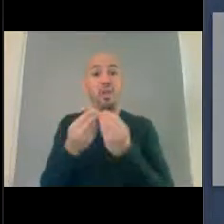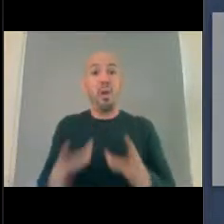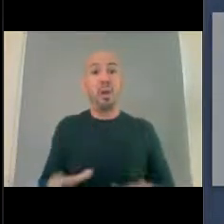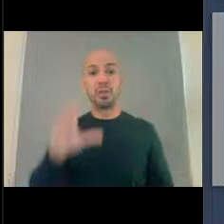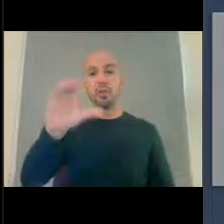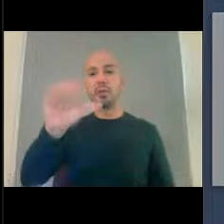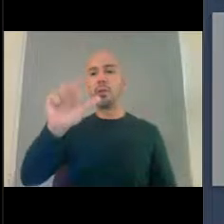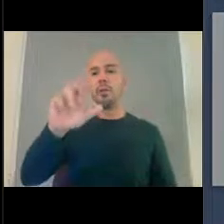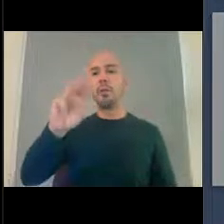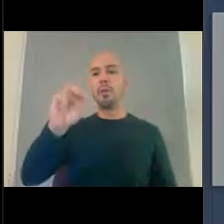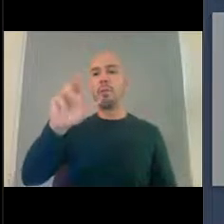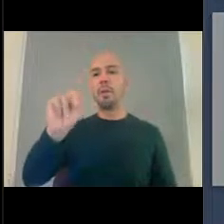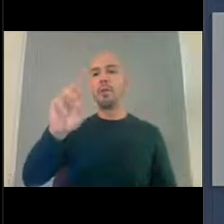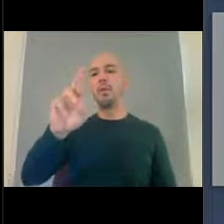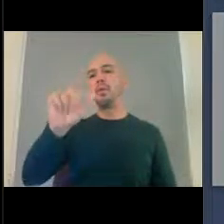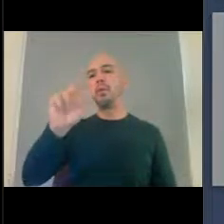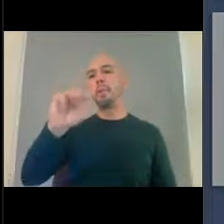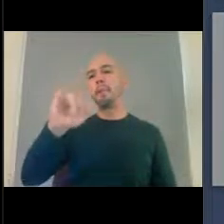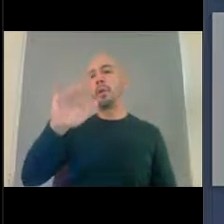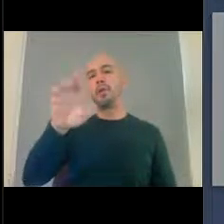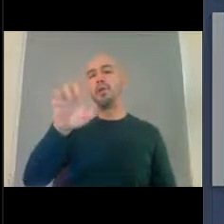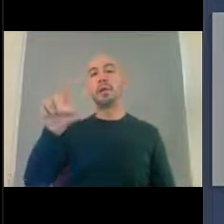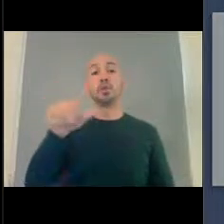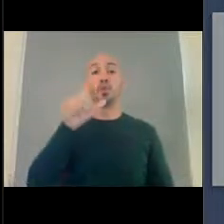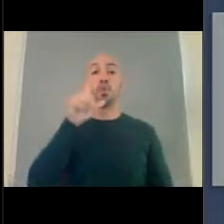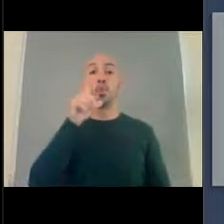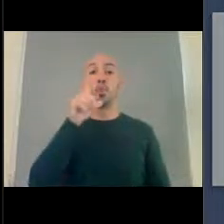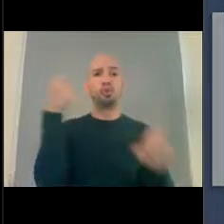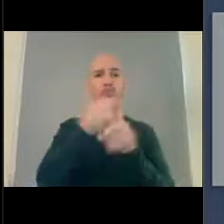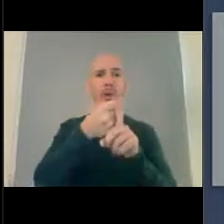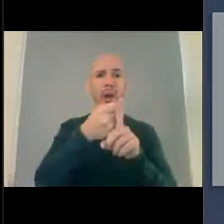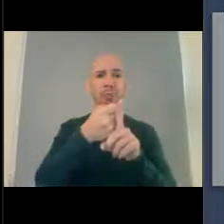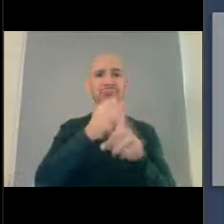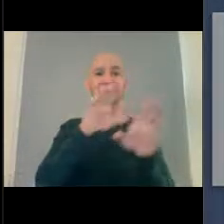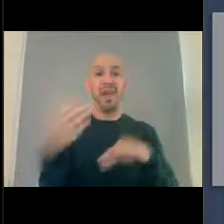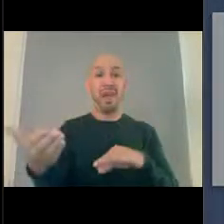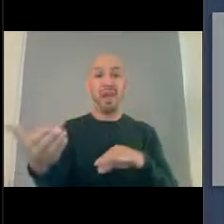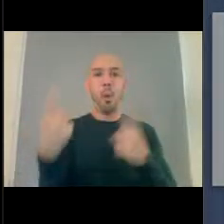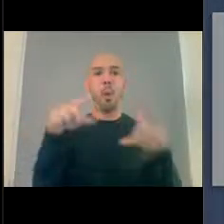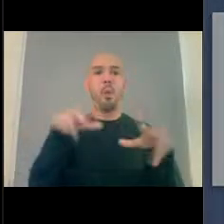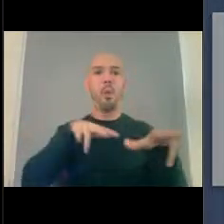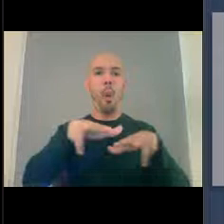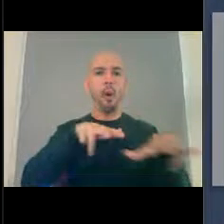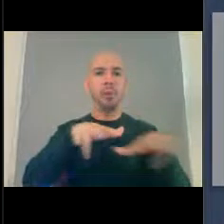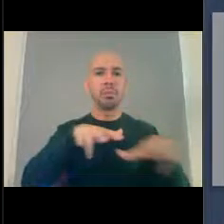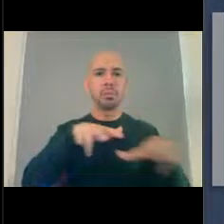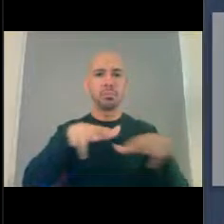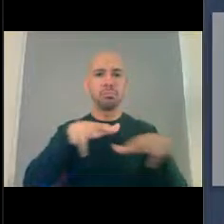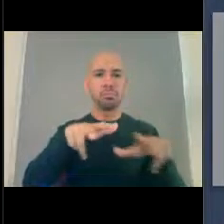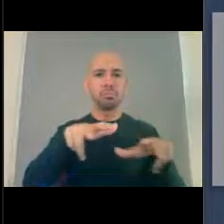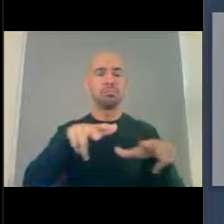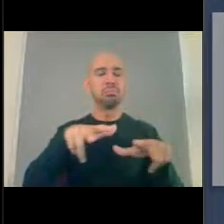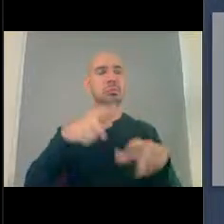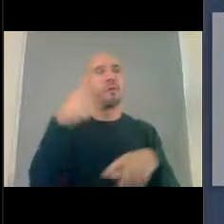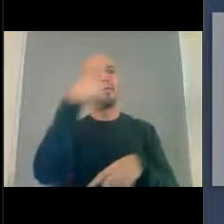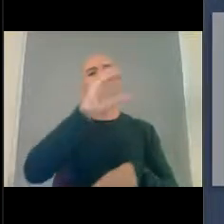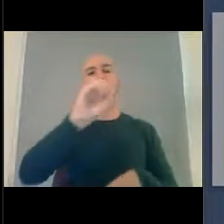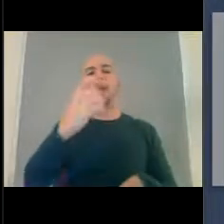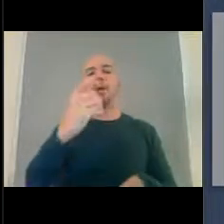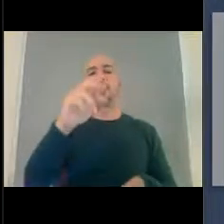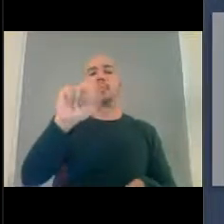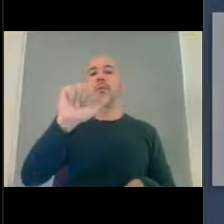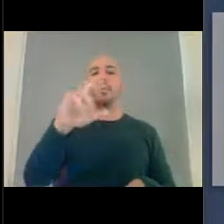ramirez who was struck and killed in a crosswalk in oxnard and these are two of many painful reminders